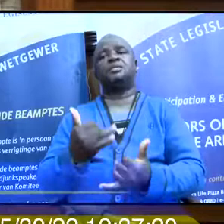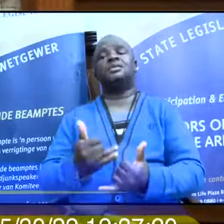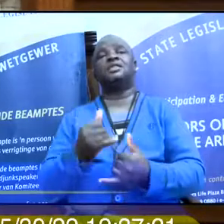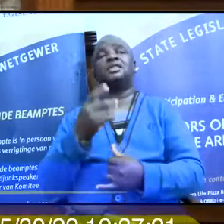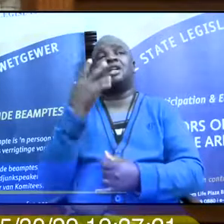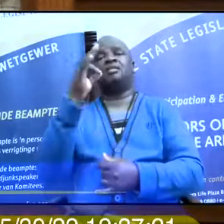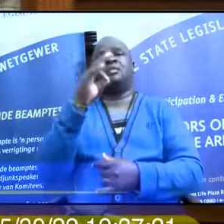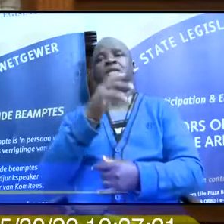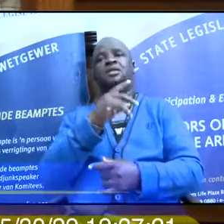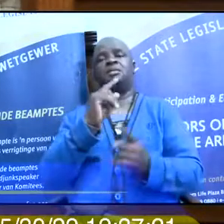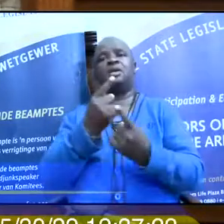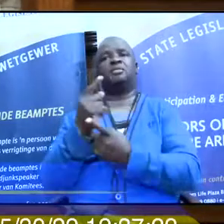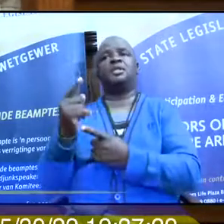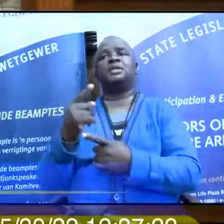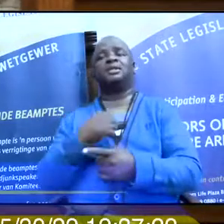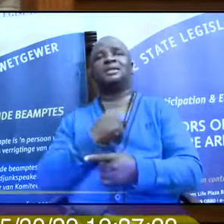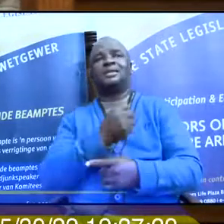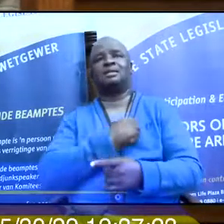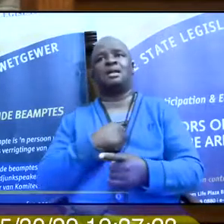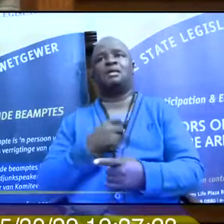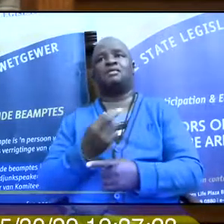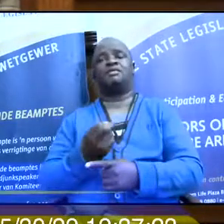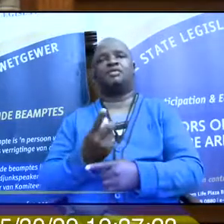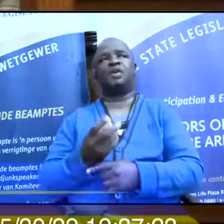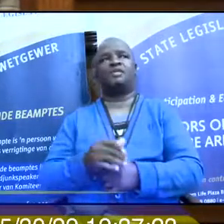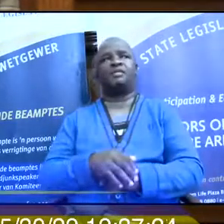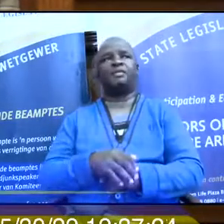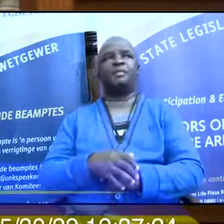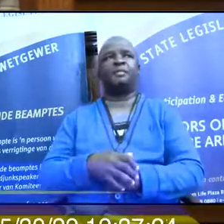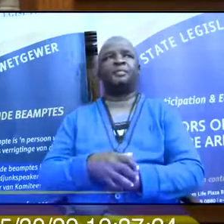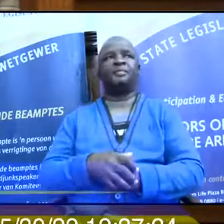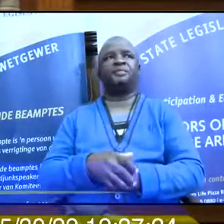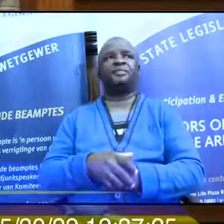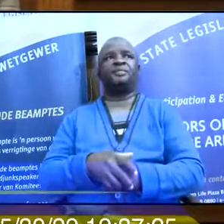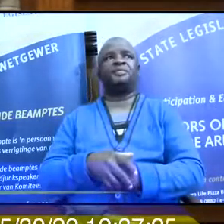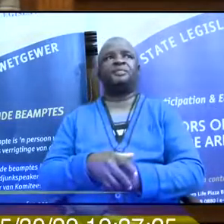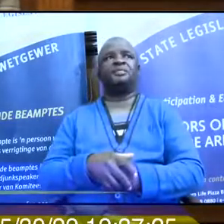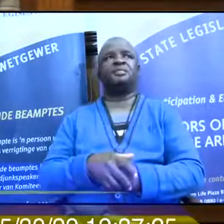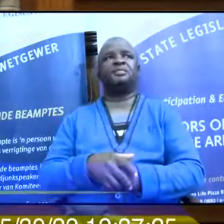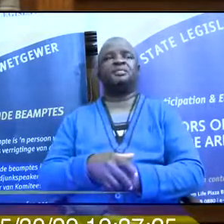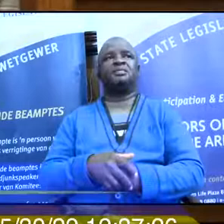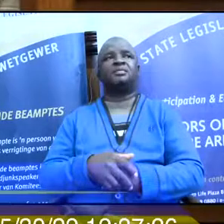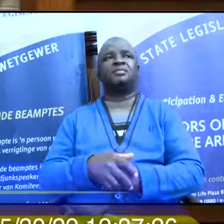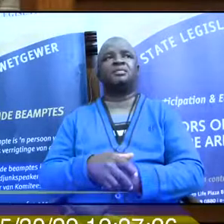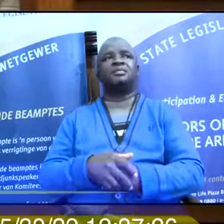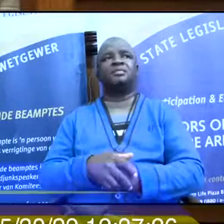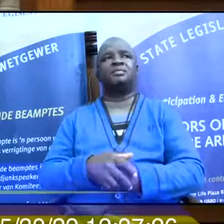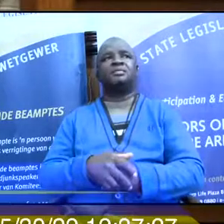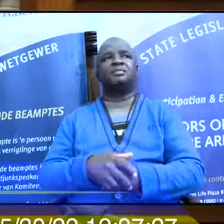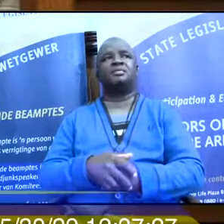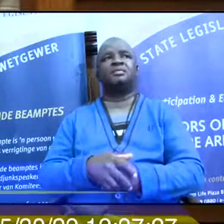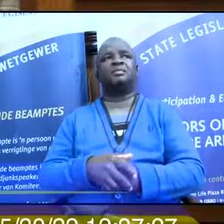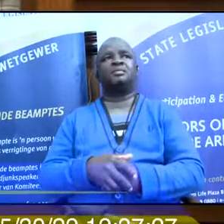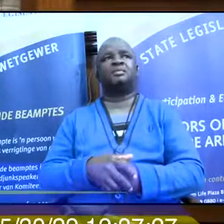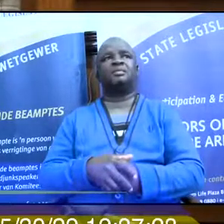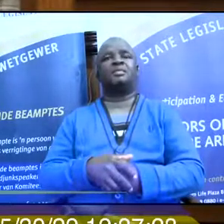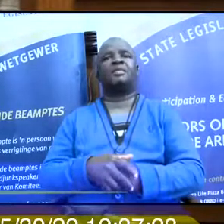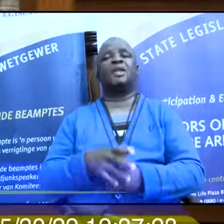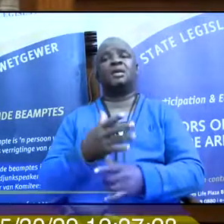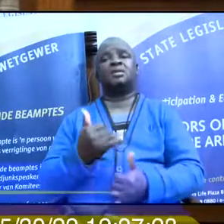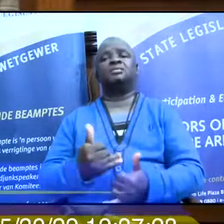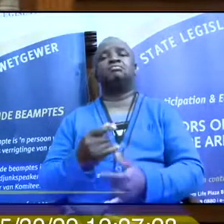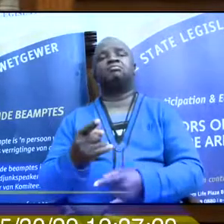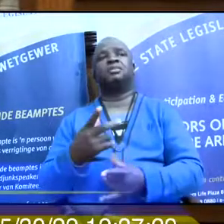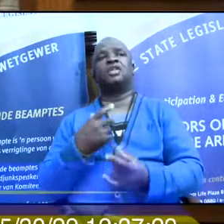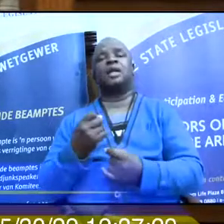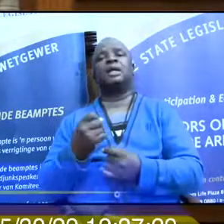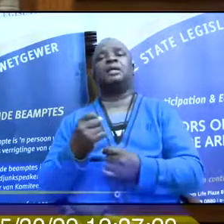departments or shortage of staff in various government departments wherein we have seen this becomes a burden to other